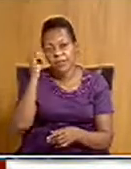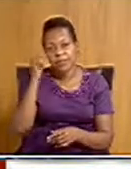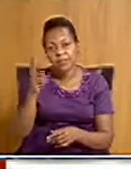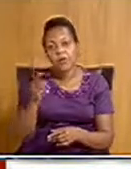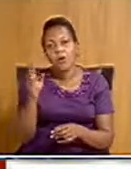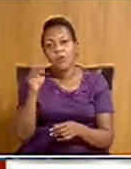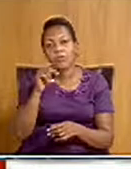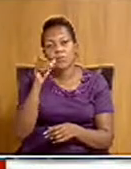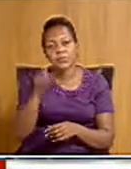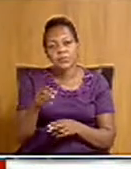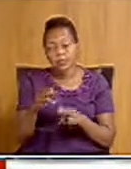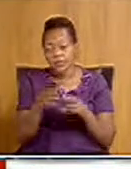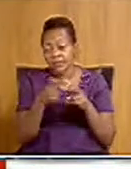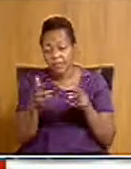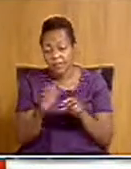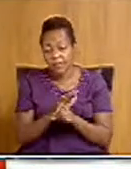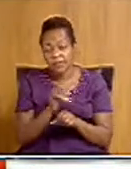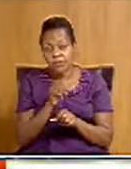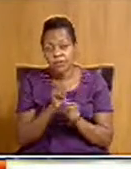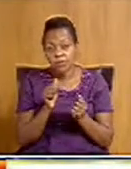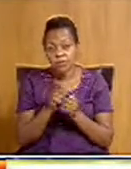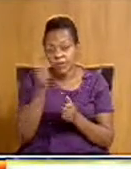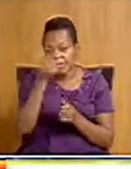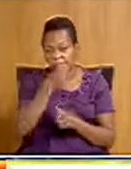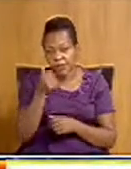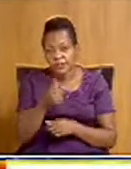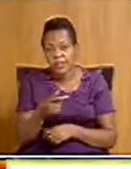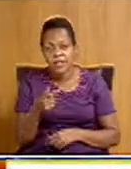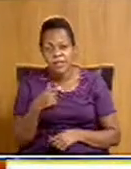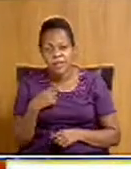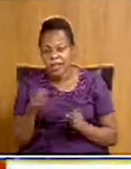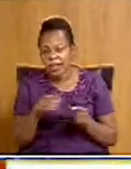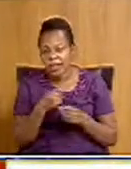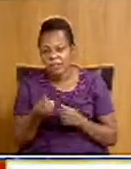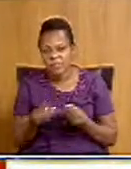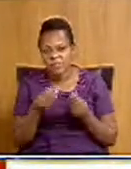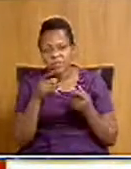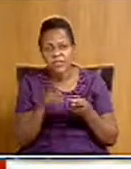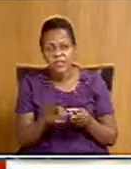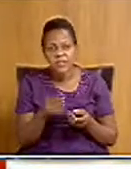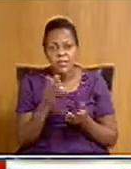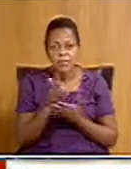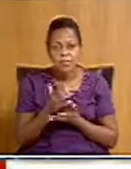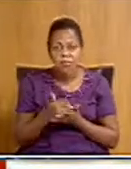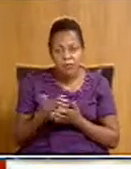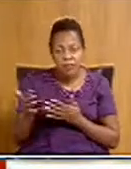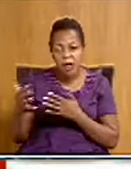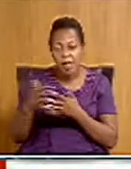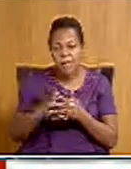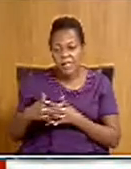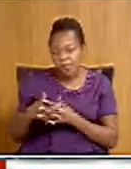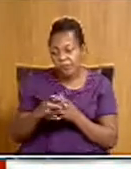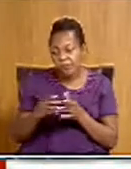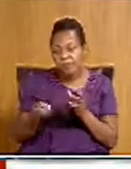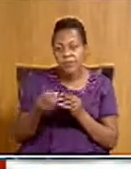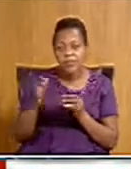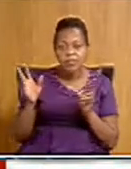nobody's careful with Africans. I shouldn't do this because the Africans will be unhappy. No,